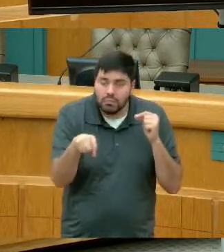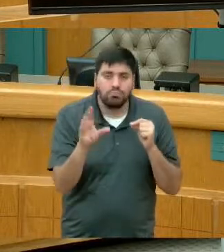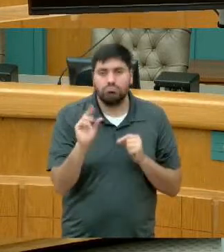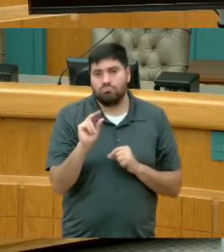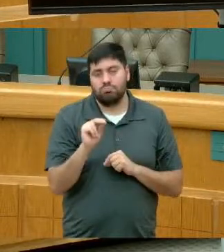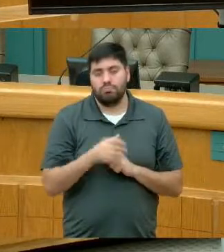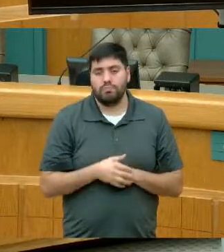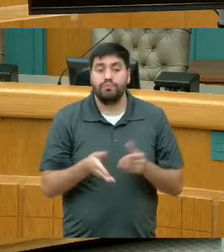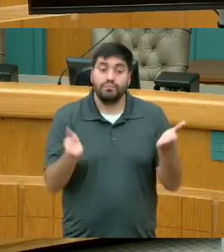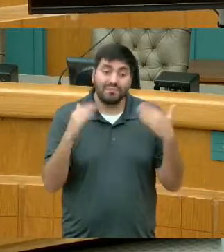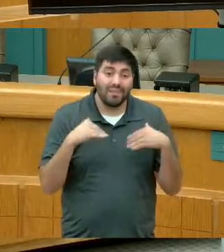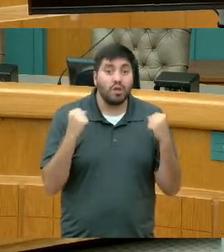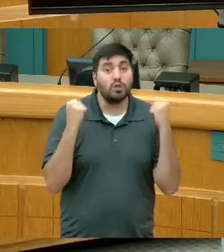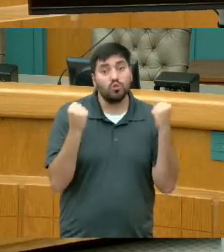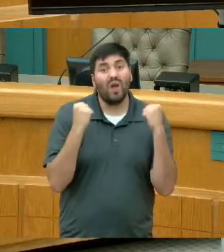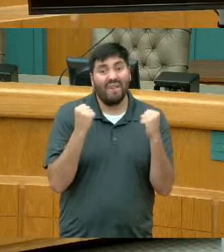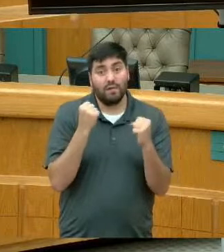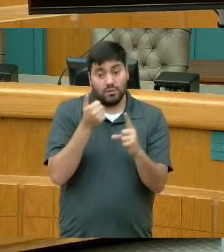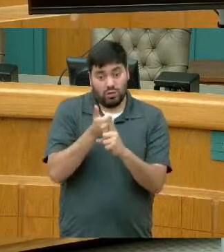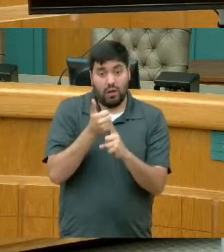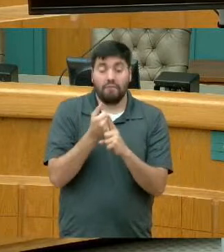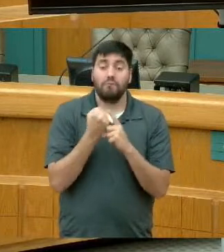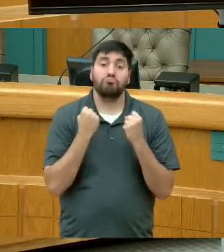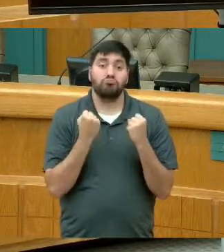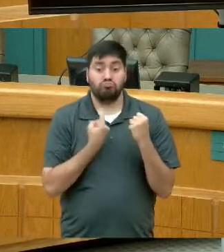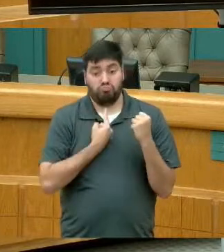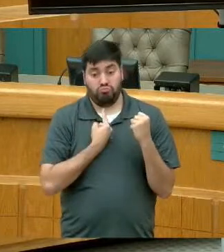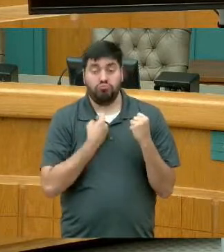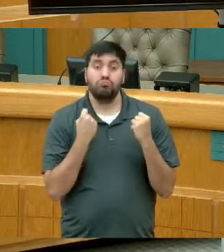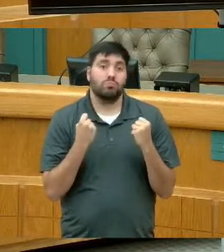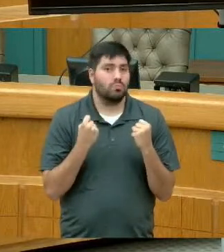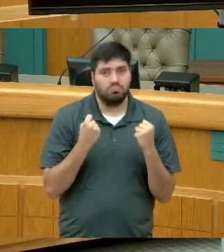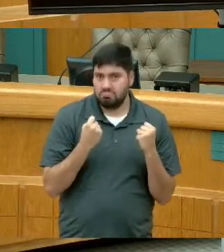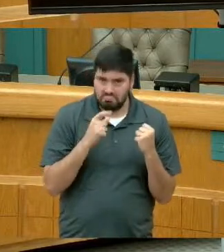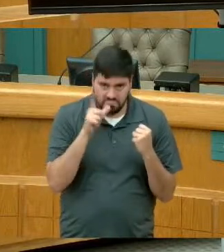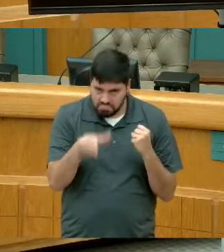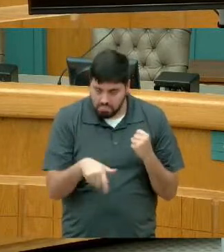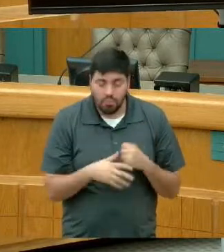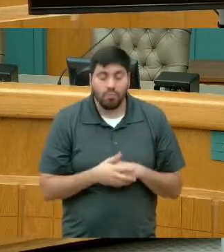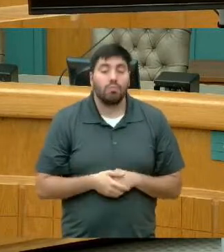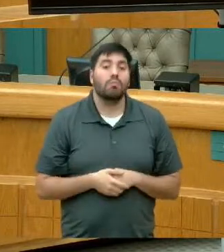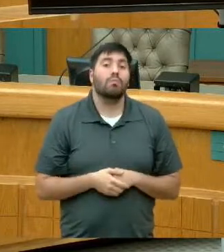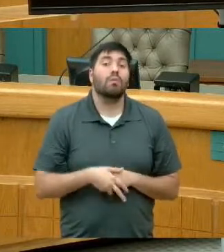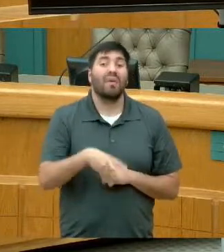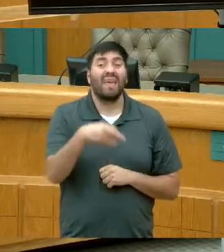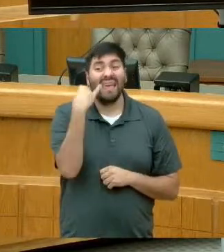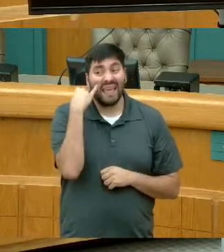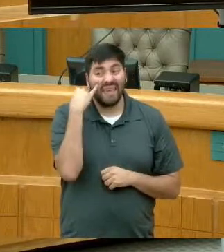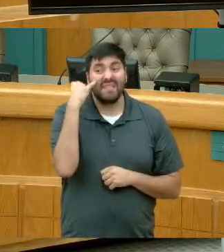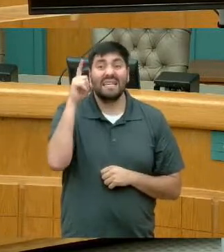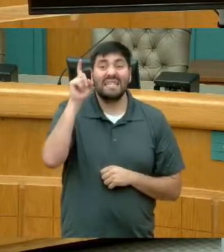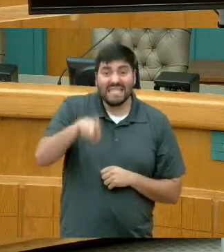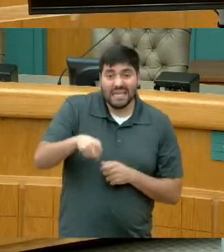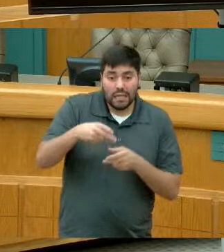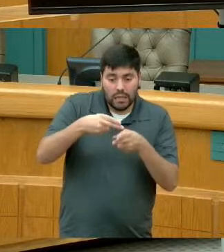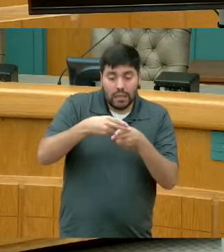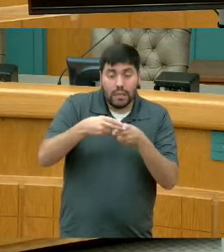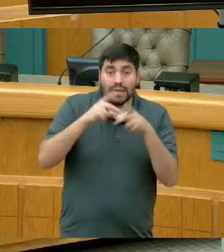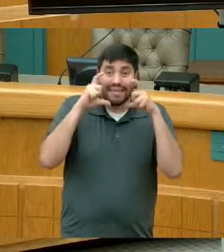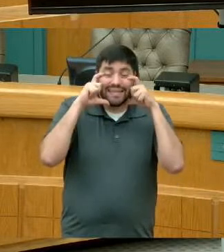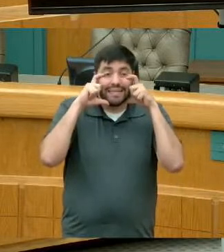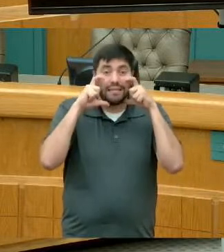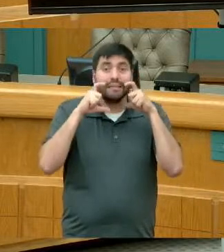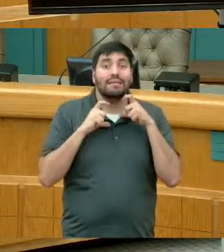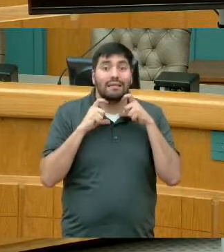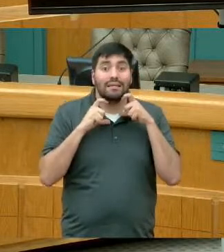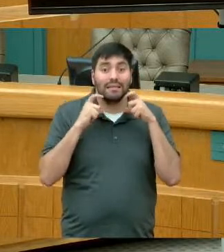to wear a mask. If you're driving alone in a car, if you're obtaining a service that requires